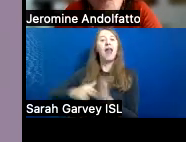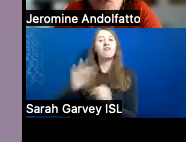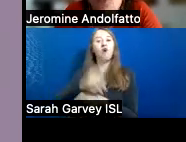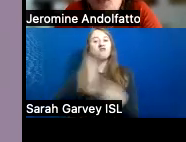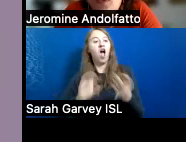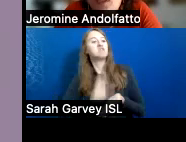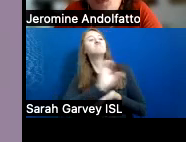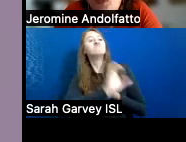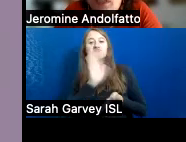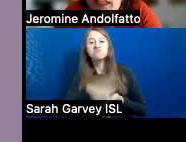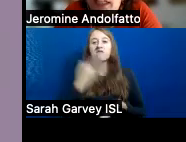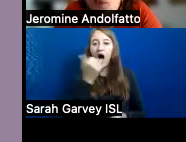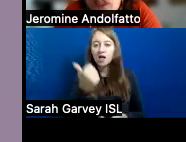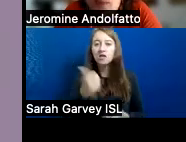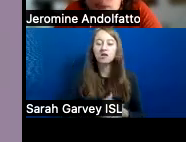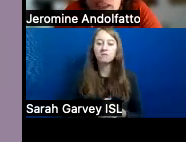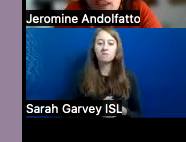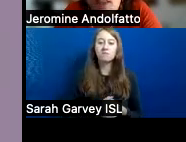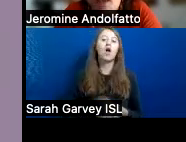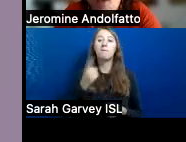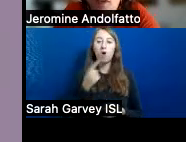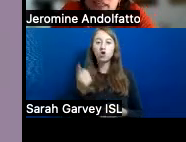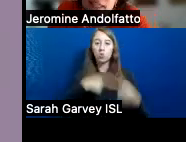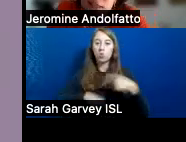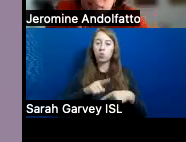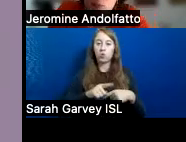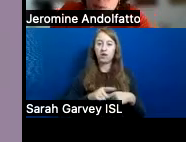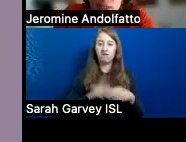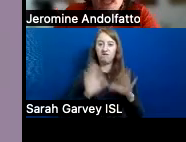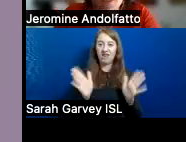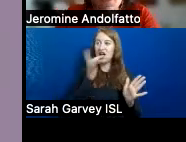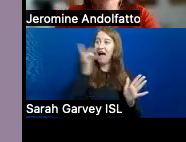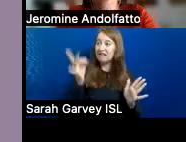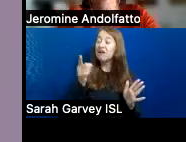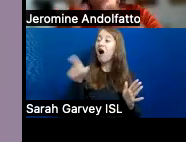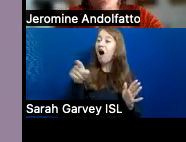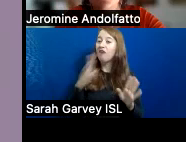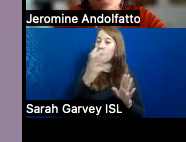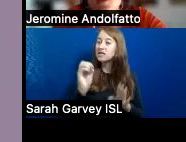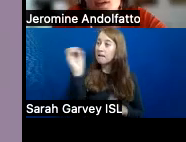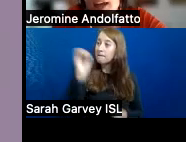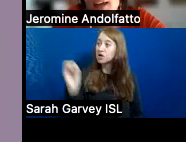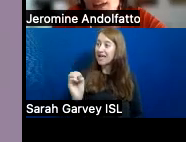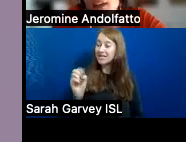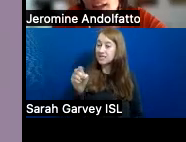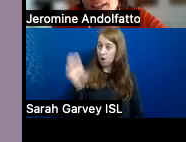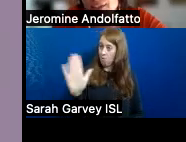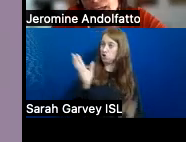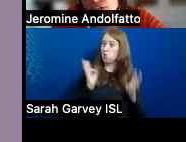asking for the political party to put at least 40% of their candidate being women, and to a certain level